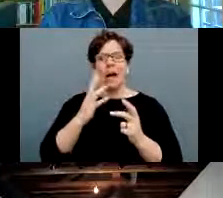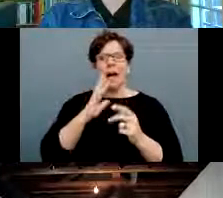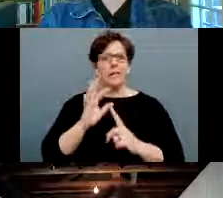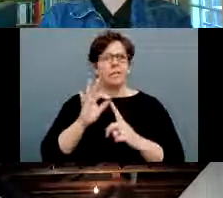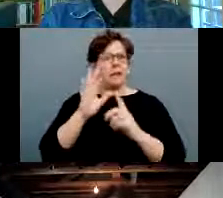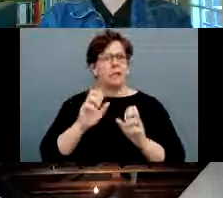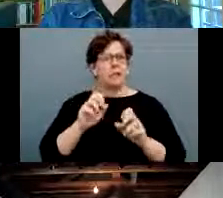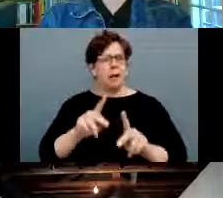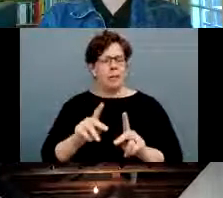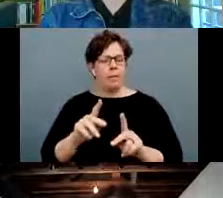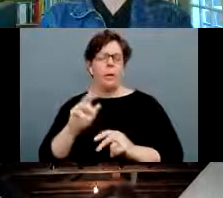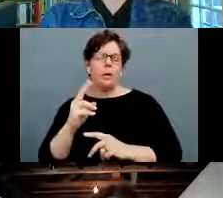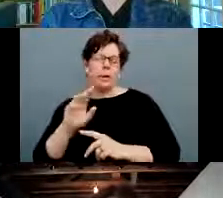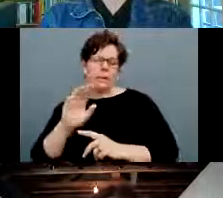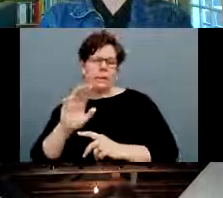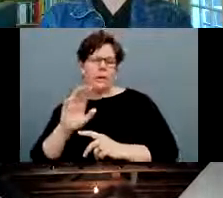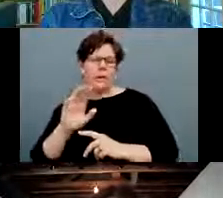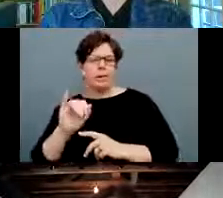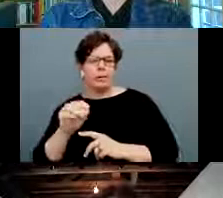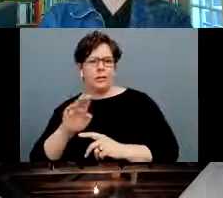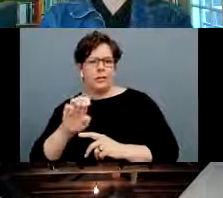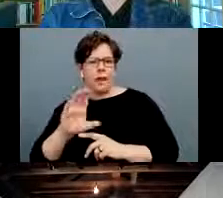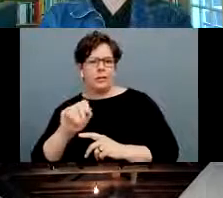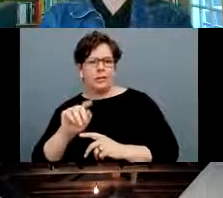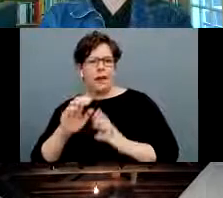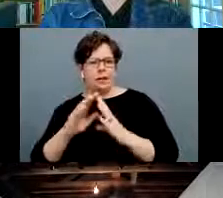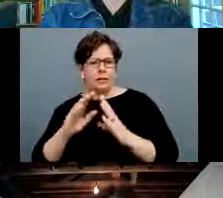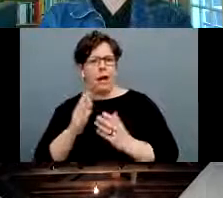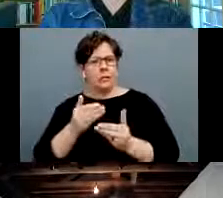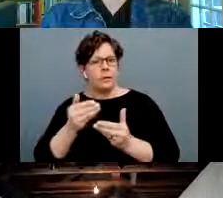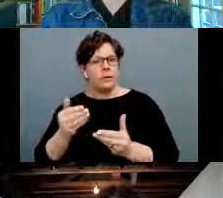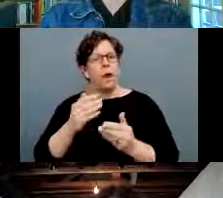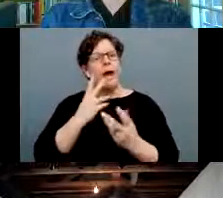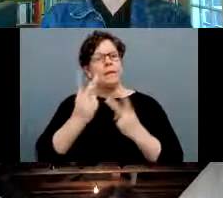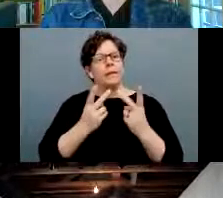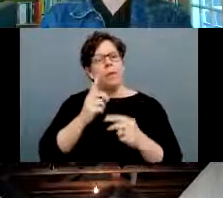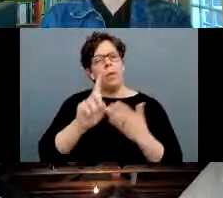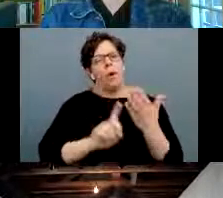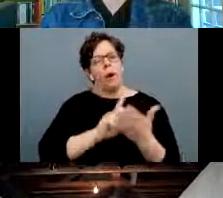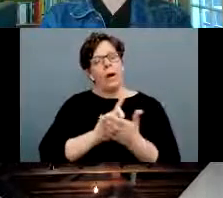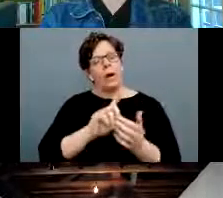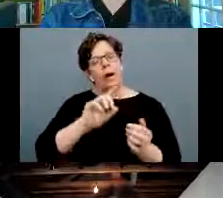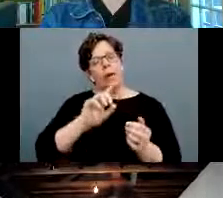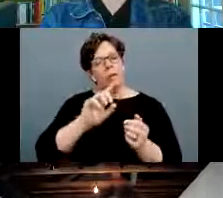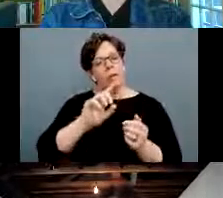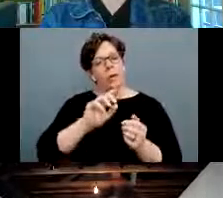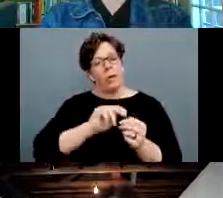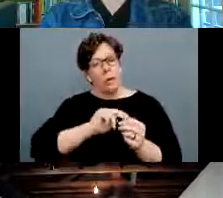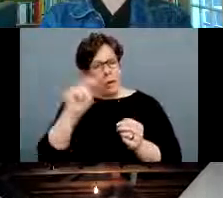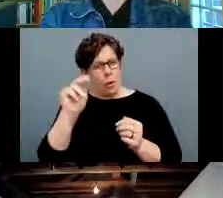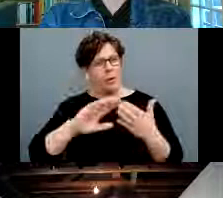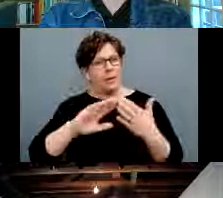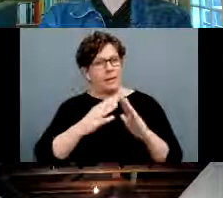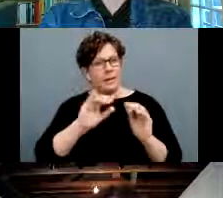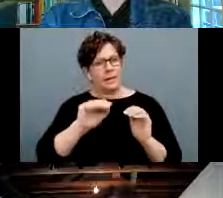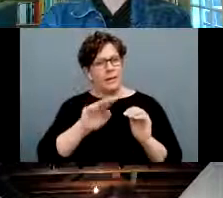by the James Castle House, to travel an hour north of the city into Garden Valley, the childhood home of James Castle. I can